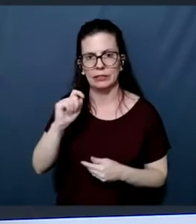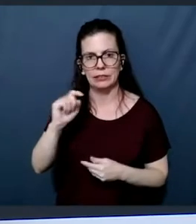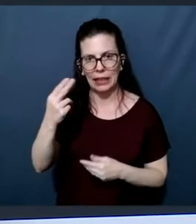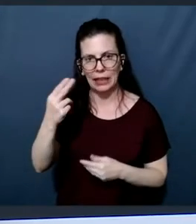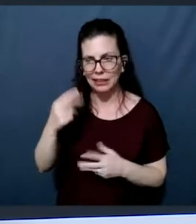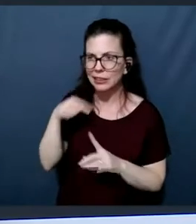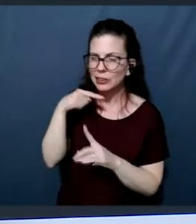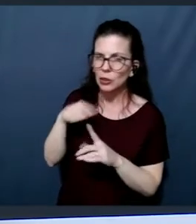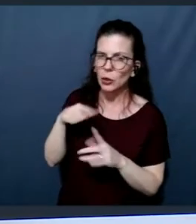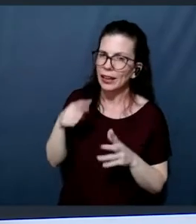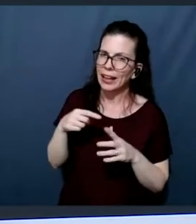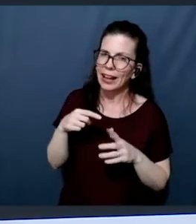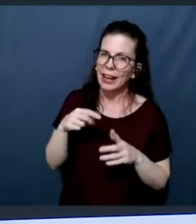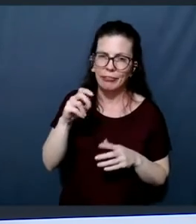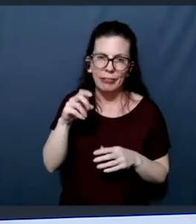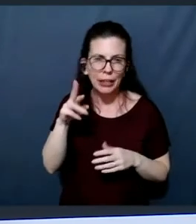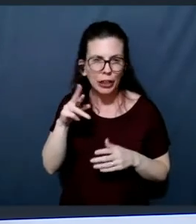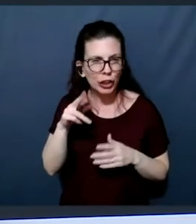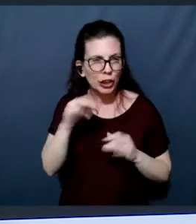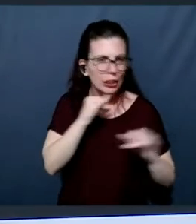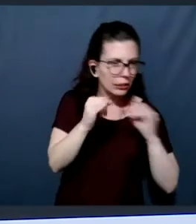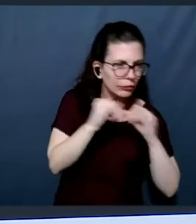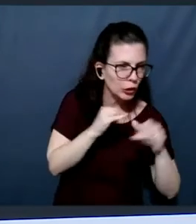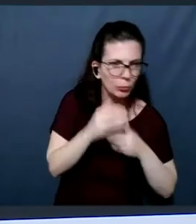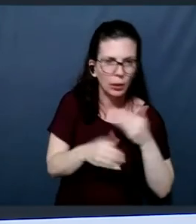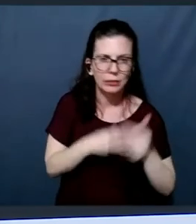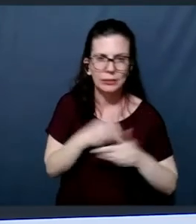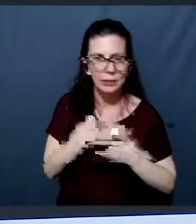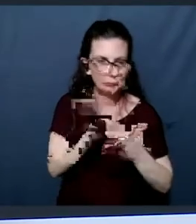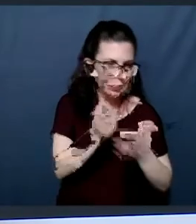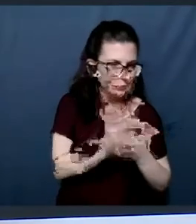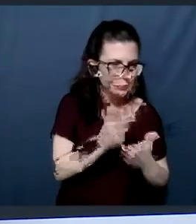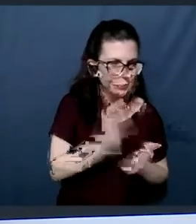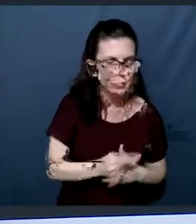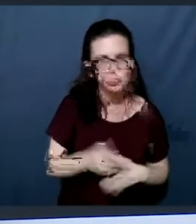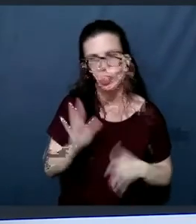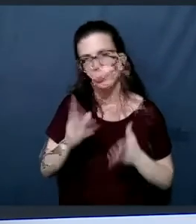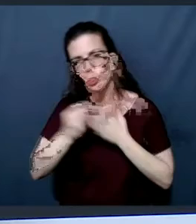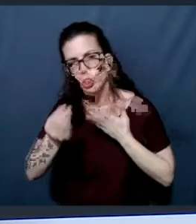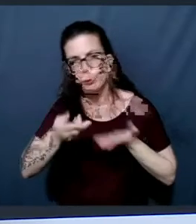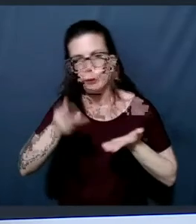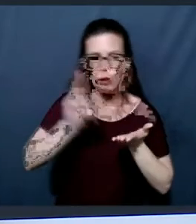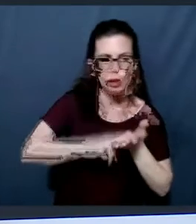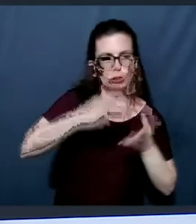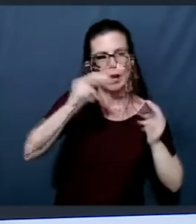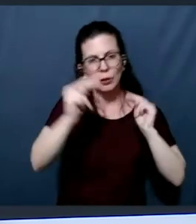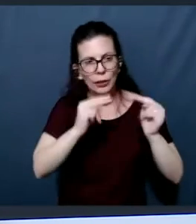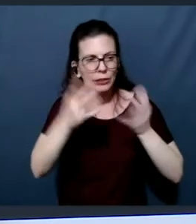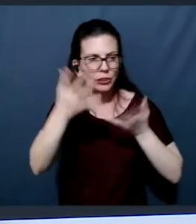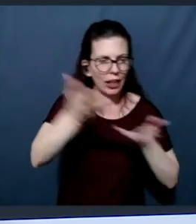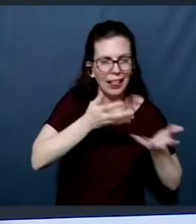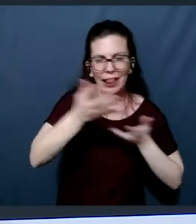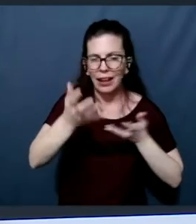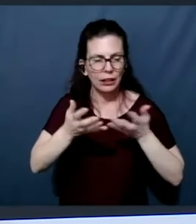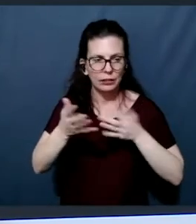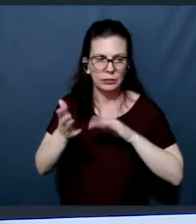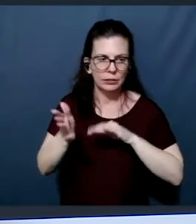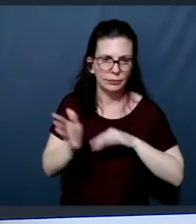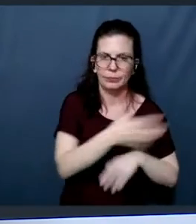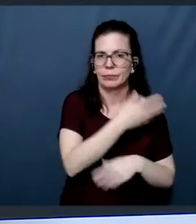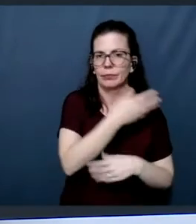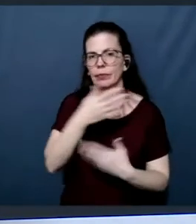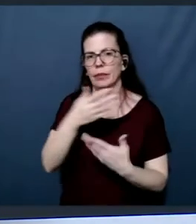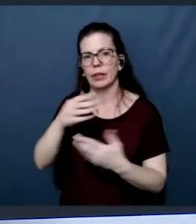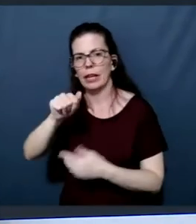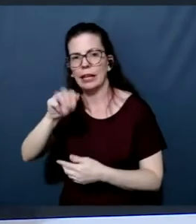vendor evaluation process, all of the procurement and contracting. They get to use their already existing AWS credits.